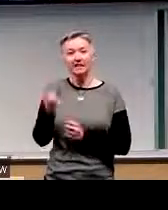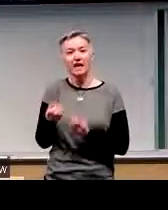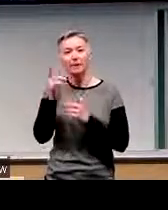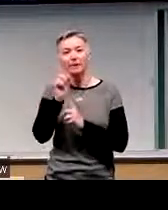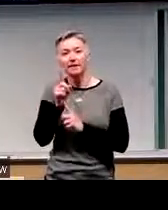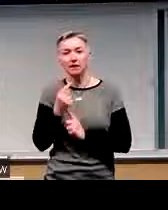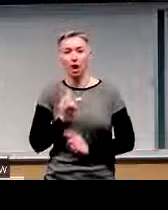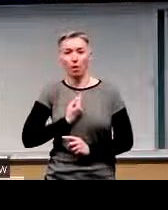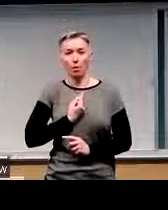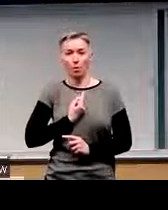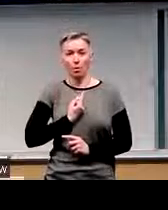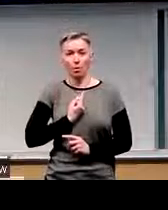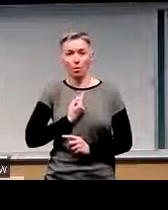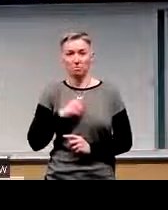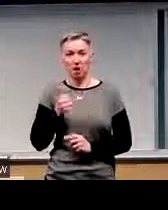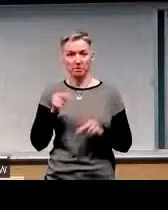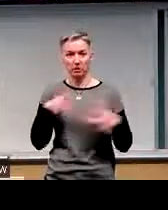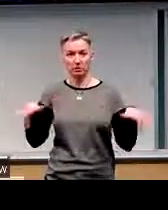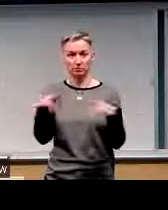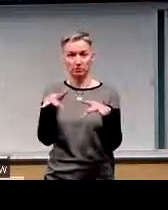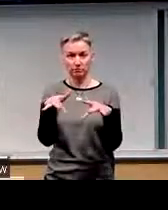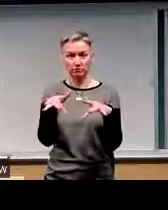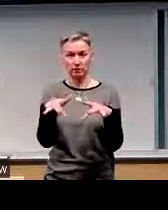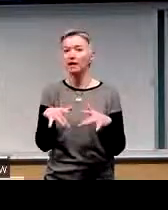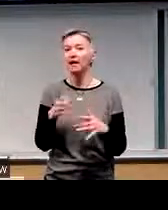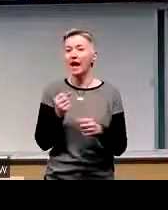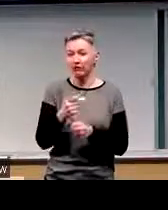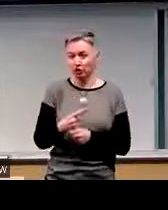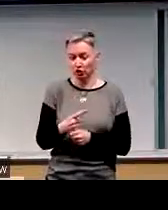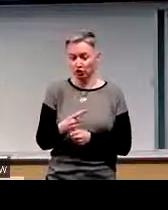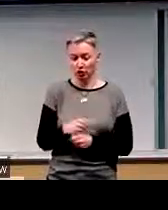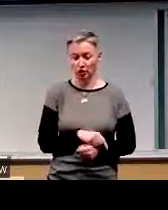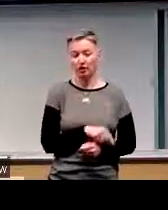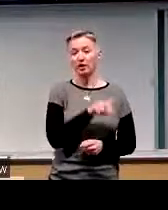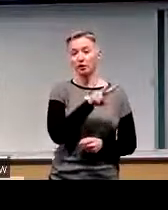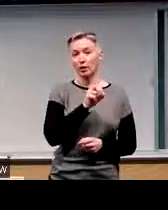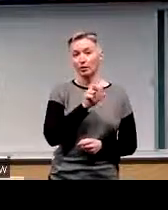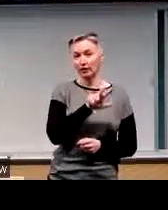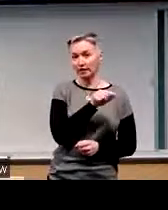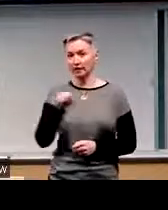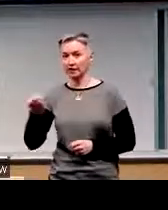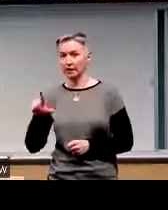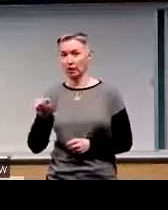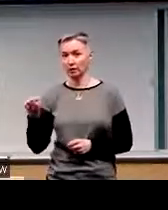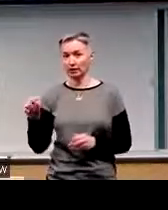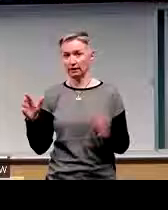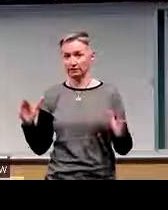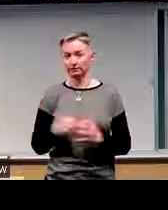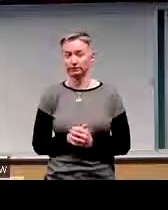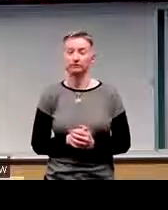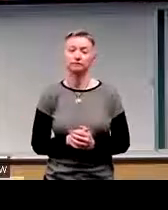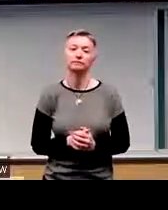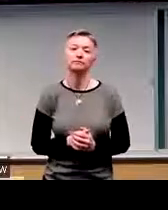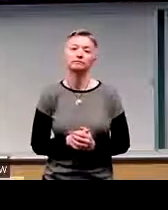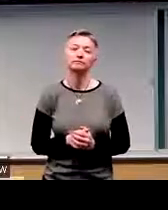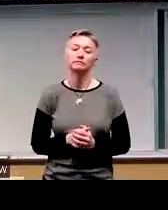without the company of anyone for each year from 2003 to 2020, which is shown along the x-axis.